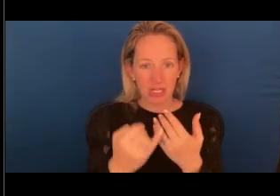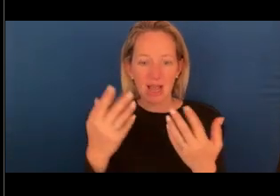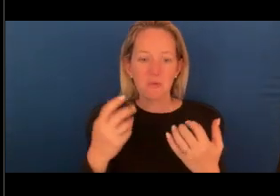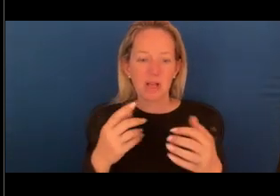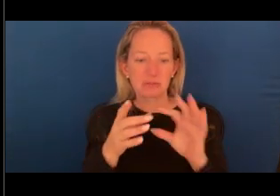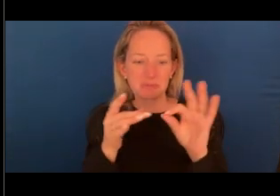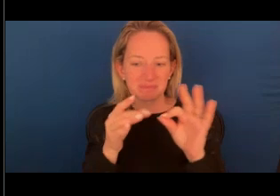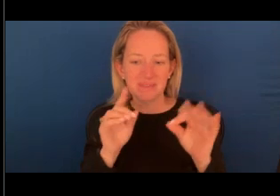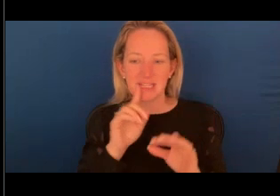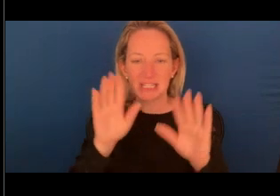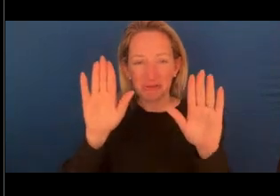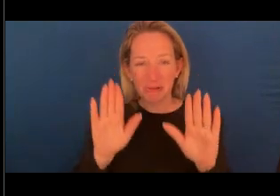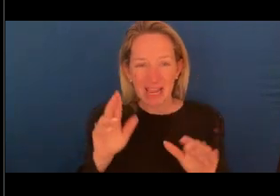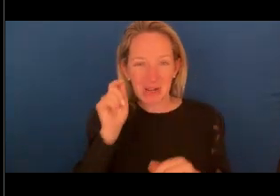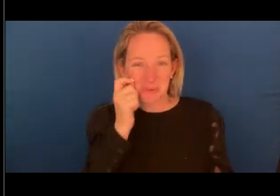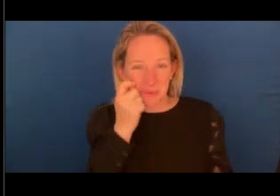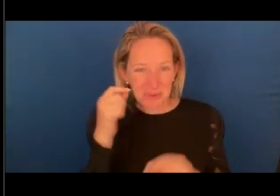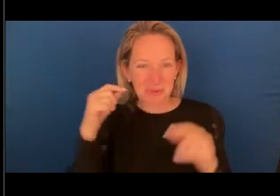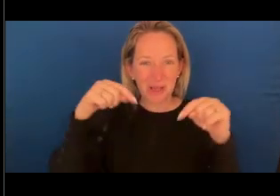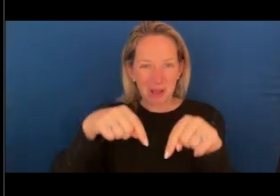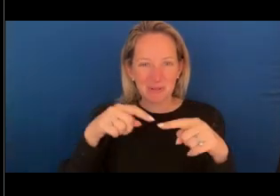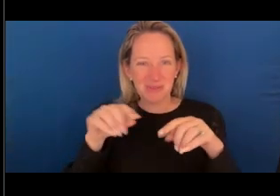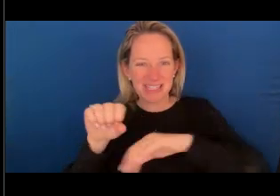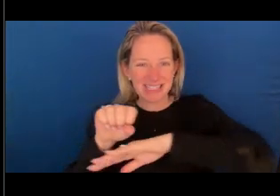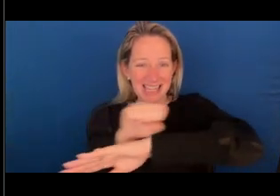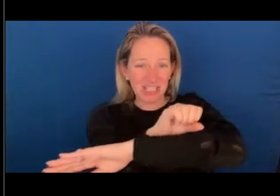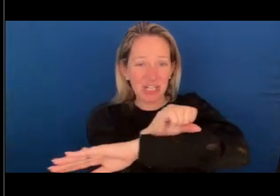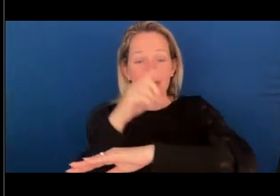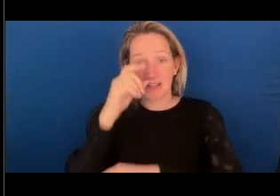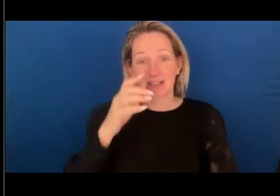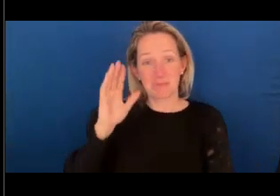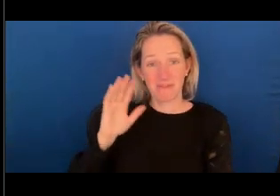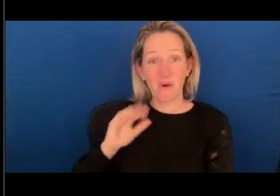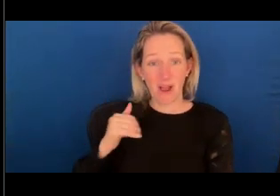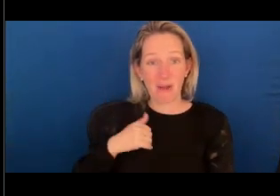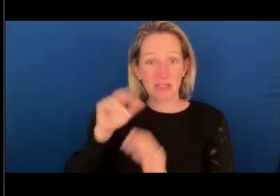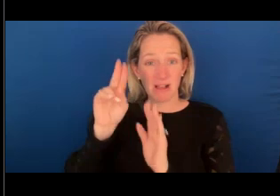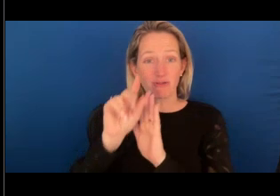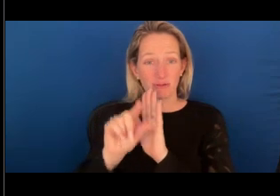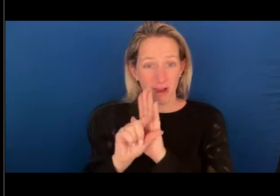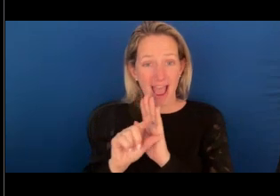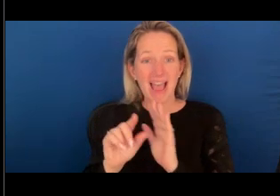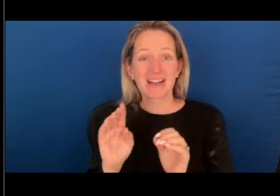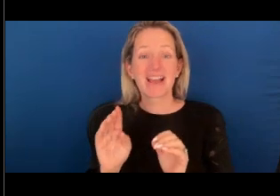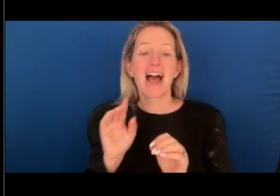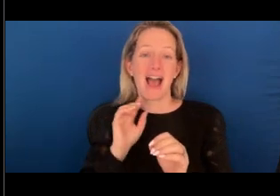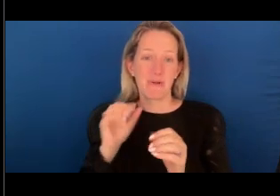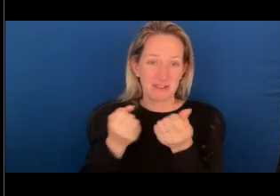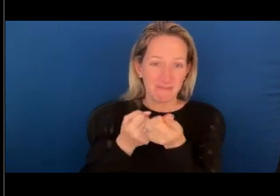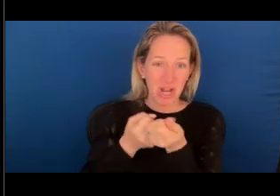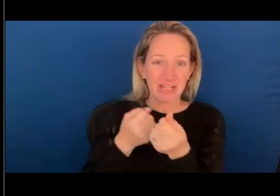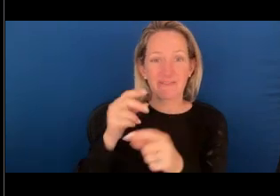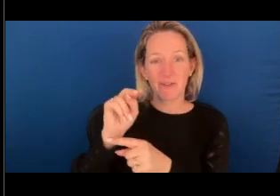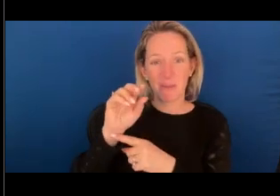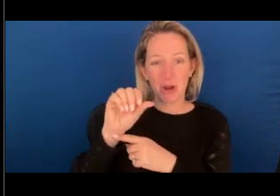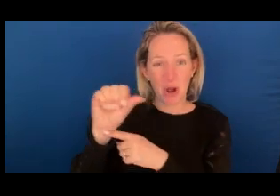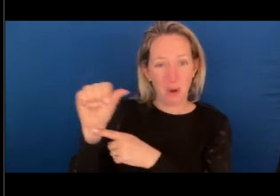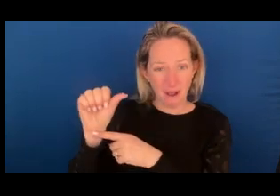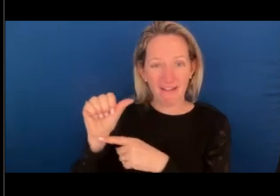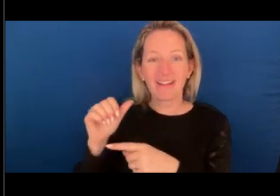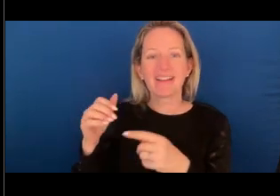be on the stage, because I was actually on the stage as an undergrad funded by a NOAA research program, the Halling Scholar. So it's kind of cool to be on the